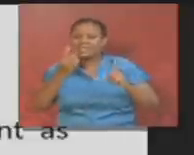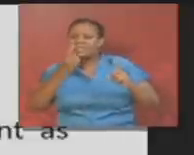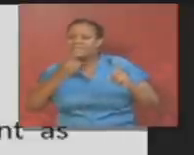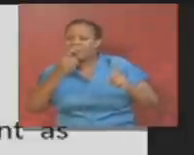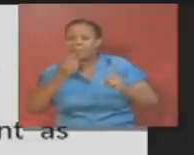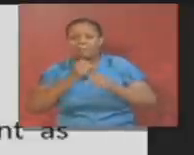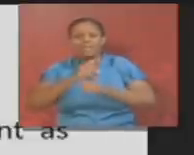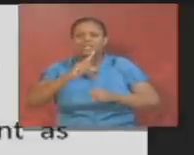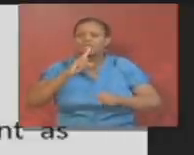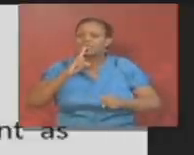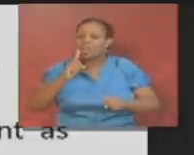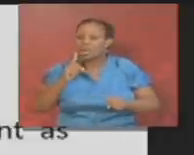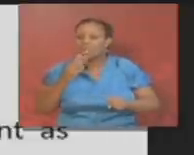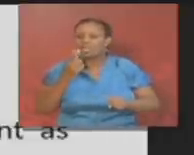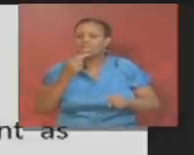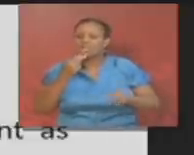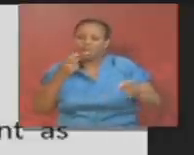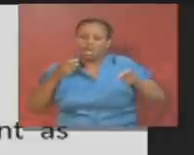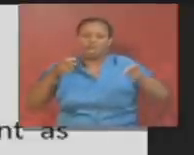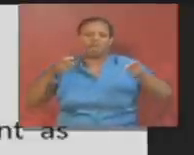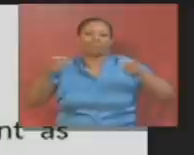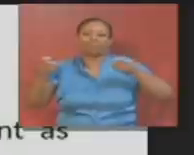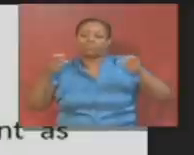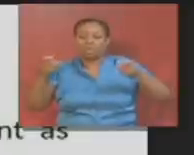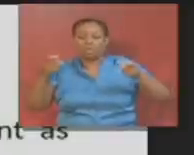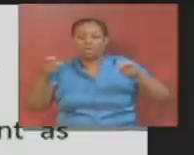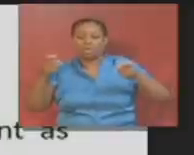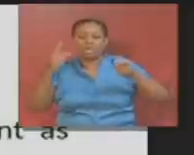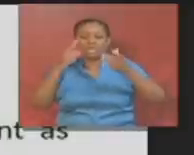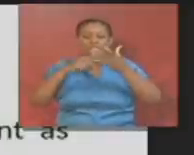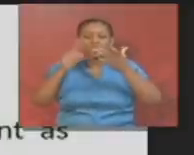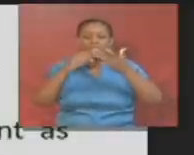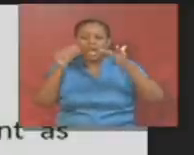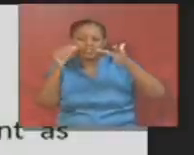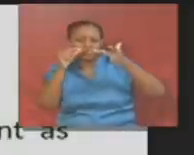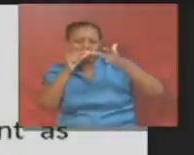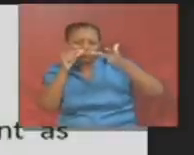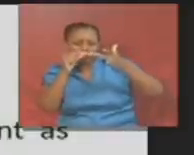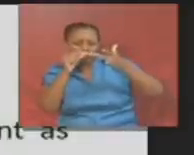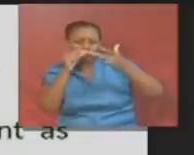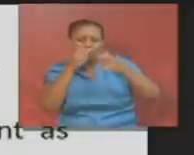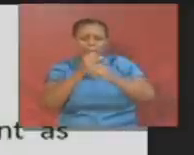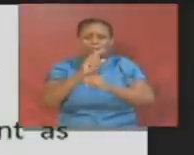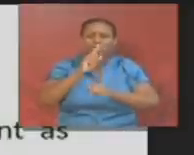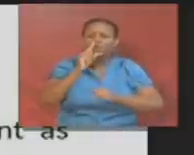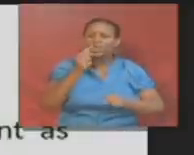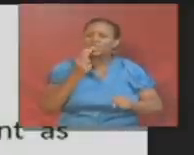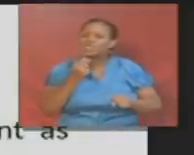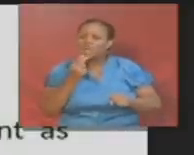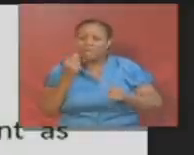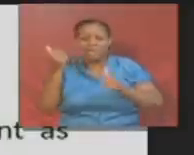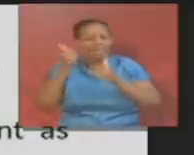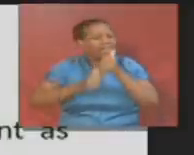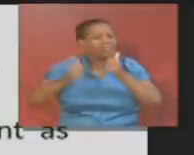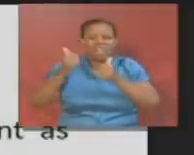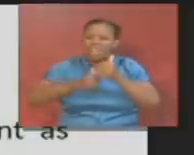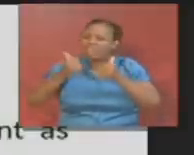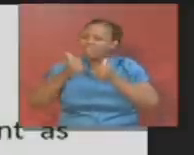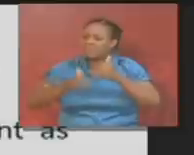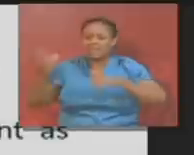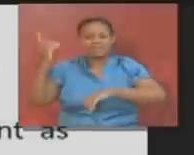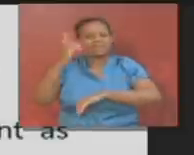is well controlled. Check your blood sugars as daily as you have been told by your healthcare providers.